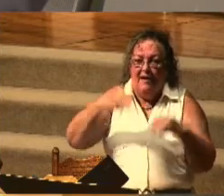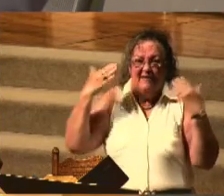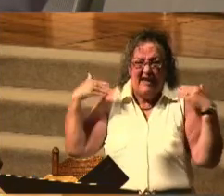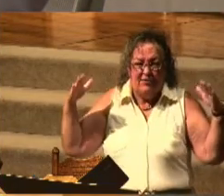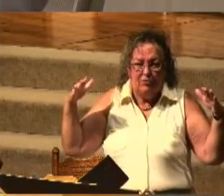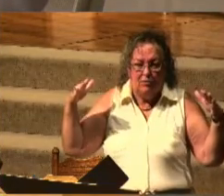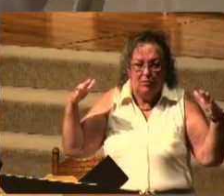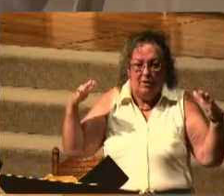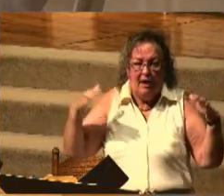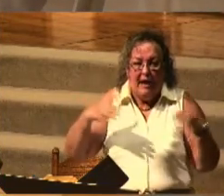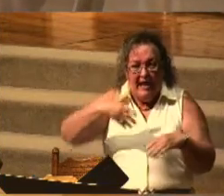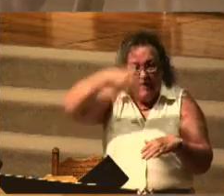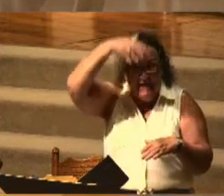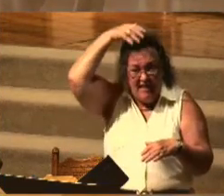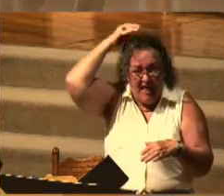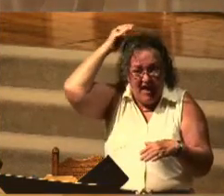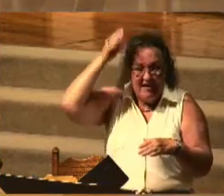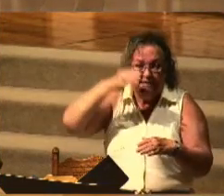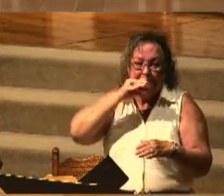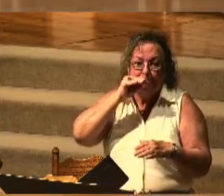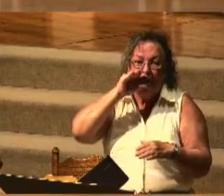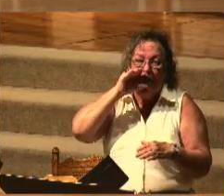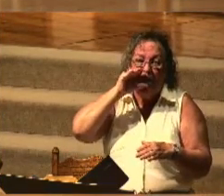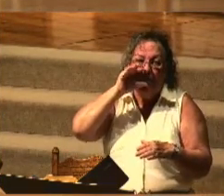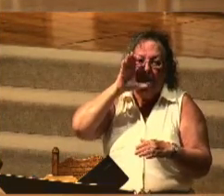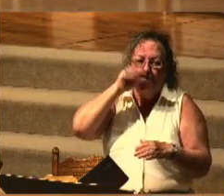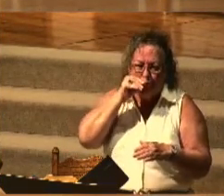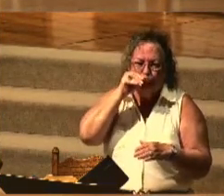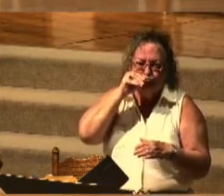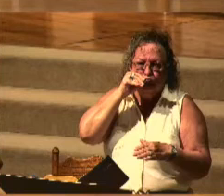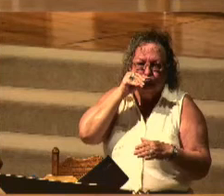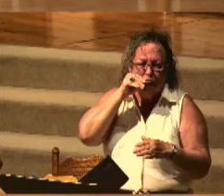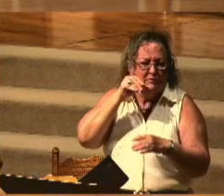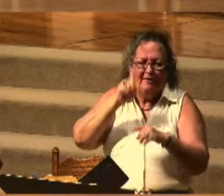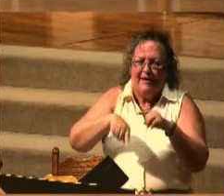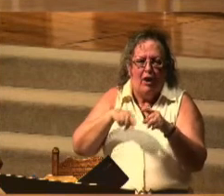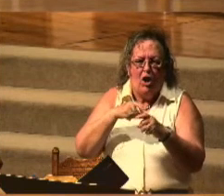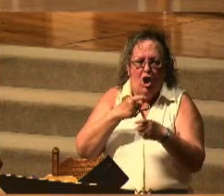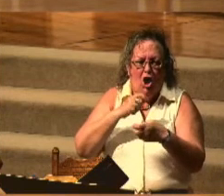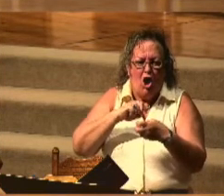lions, that they have not hurt me, for as much as